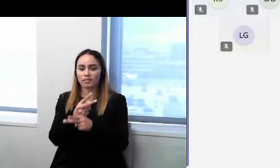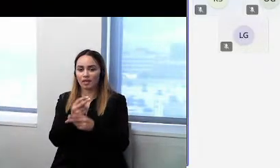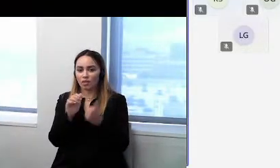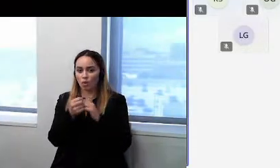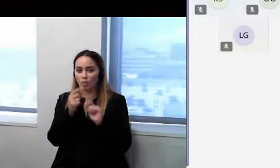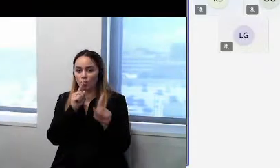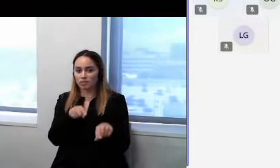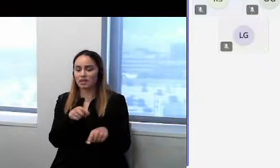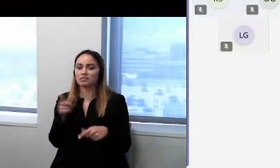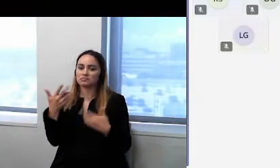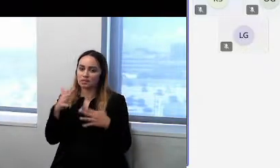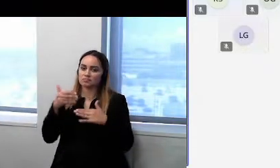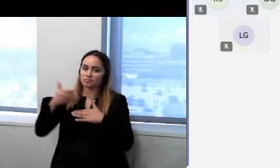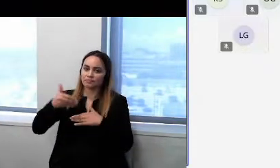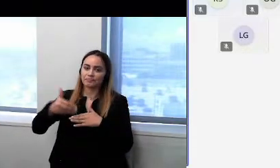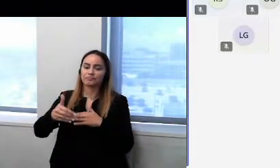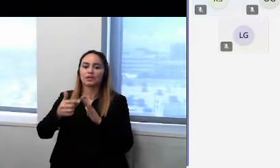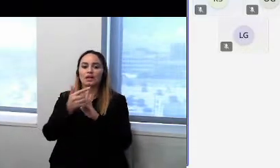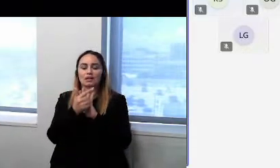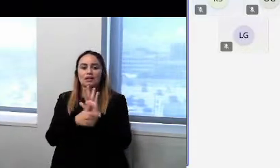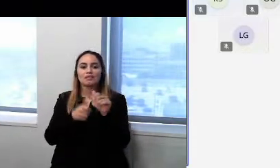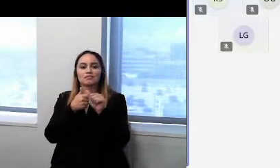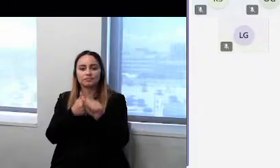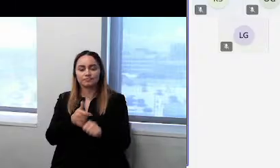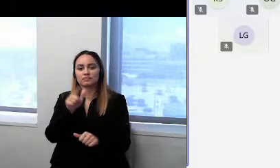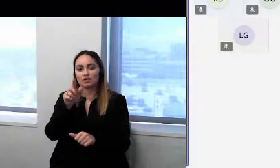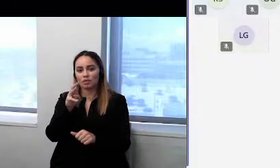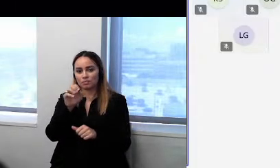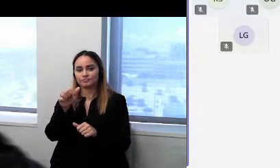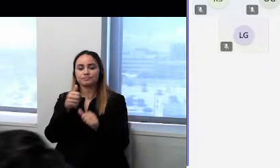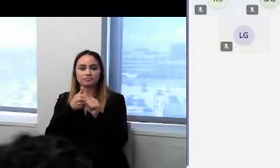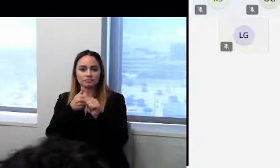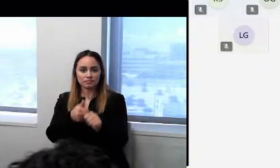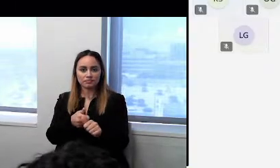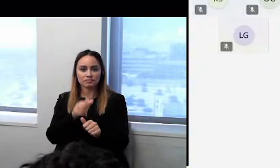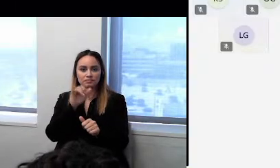law requires, LUMA is following.